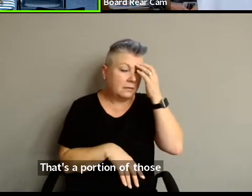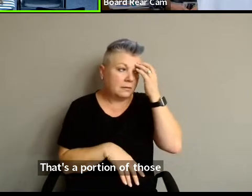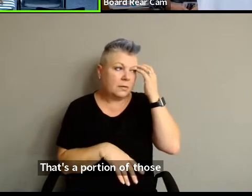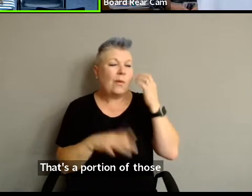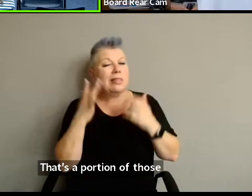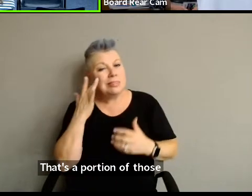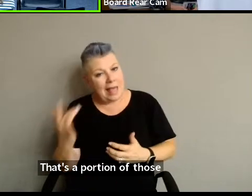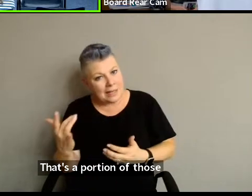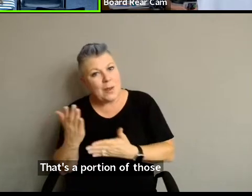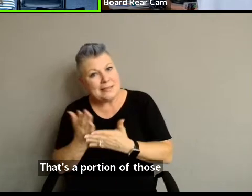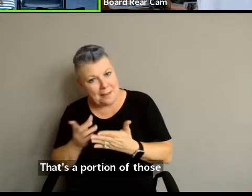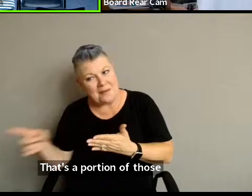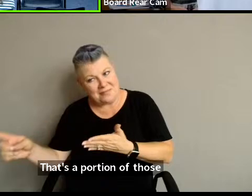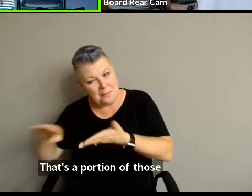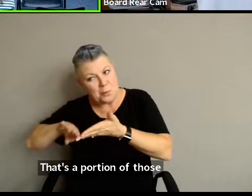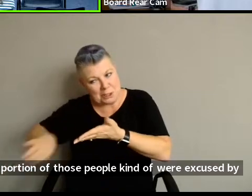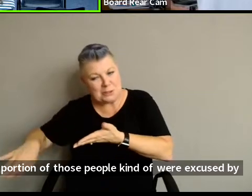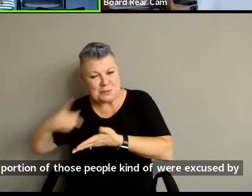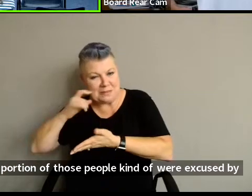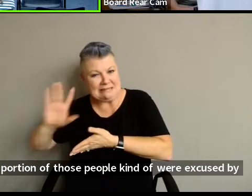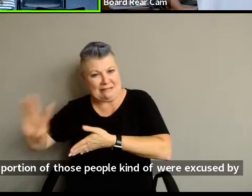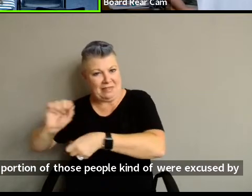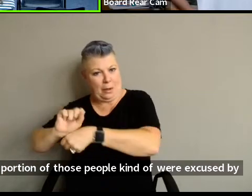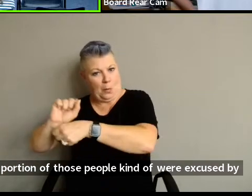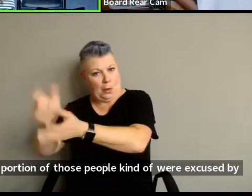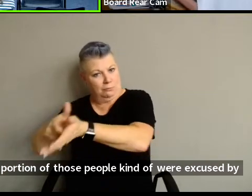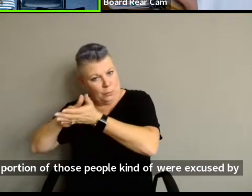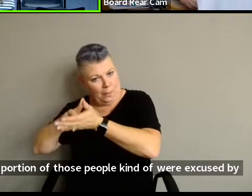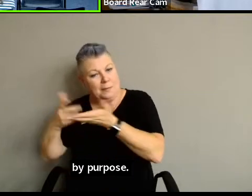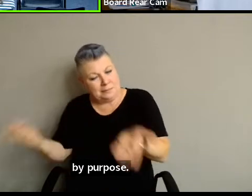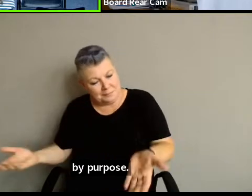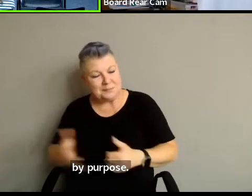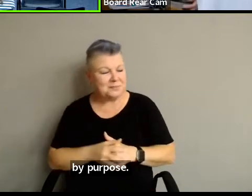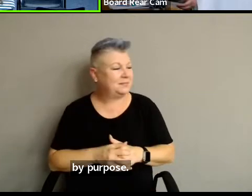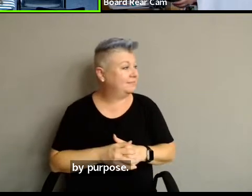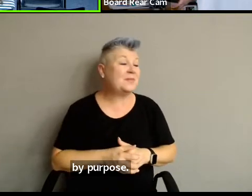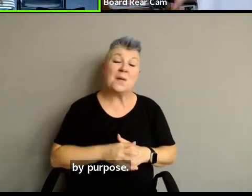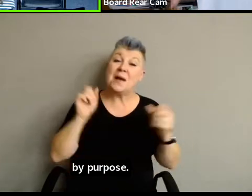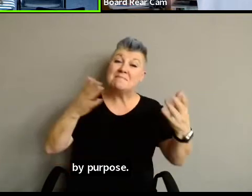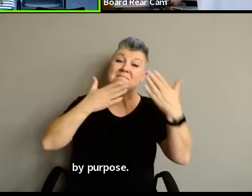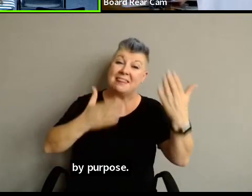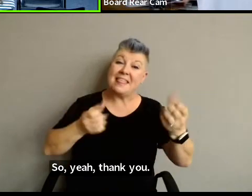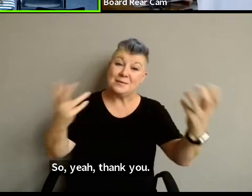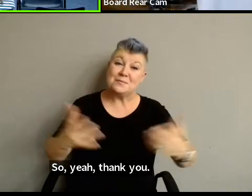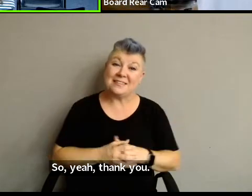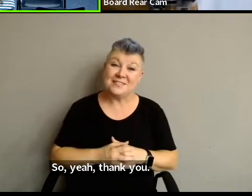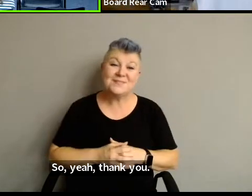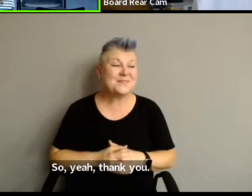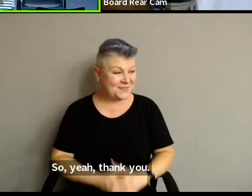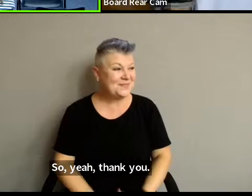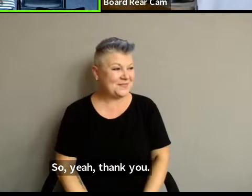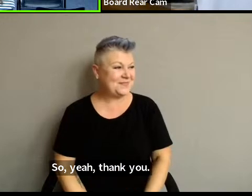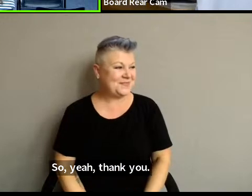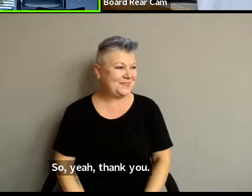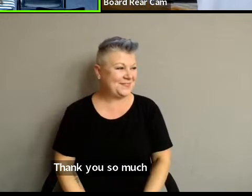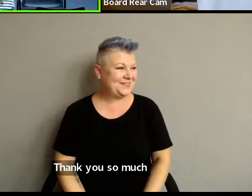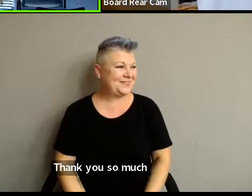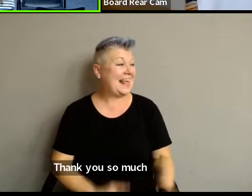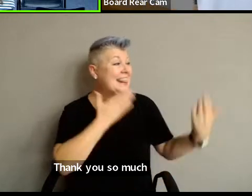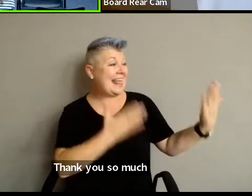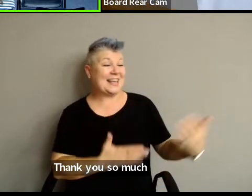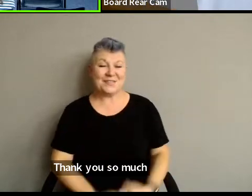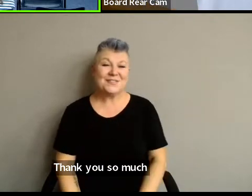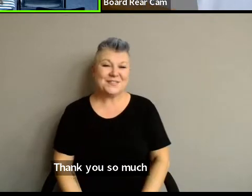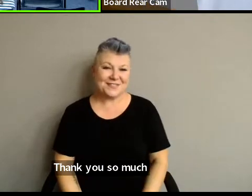excused by purpose. So yeah, thank you. Thank you so much. Thank you. Yes, great. Thank you.